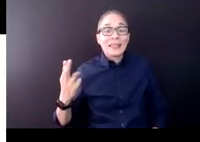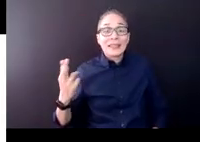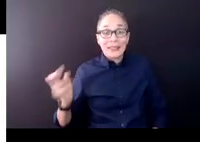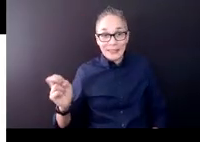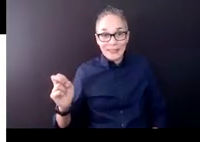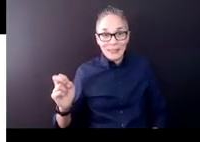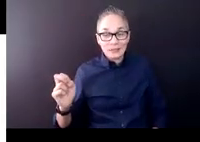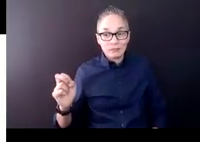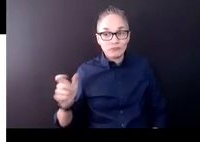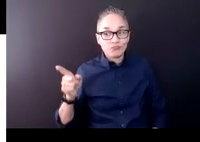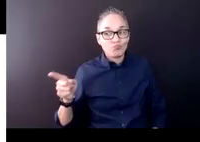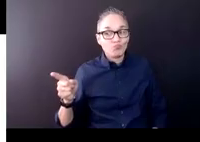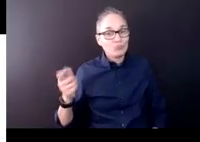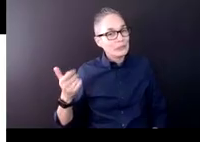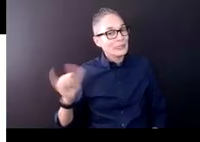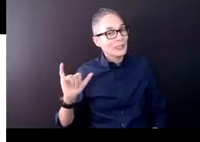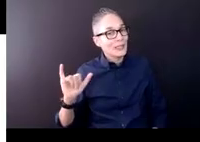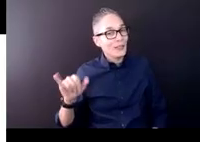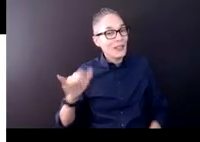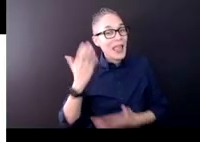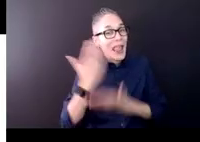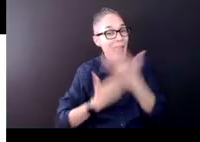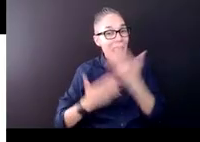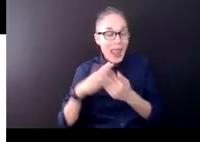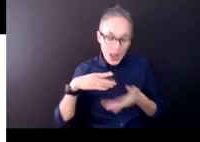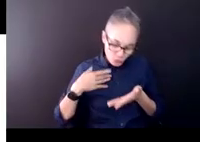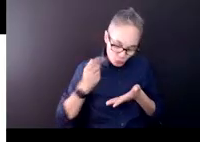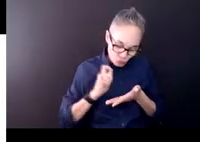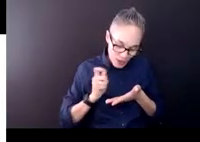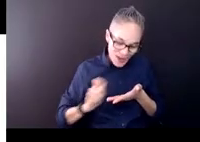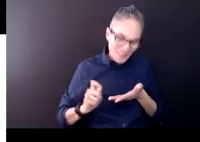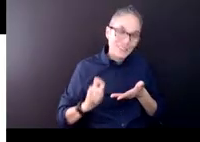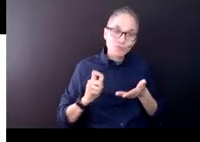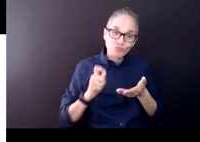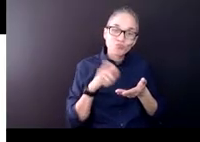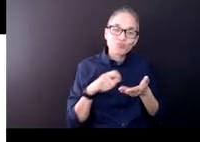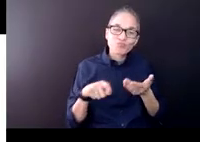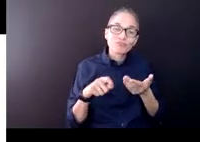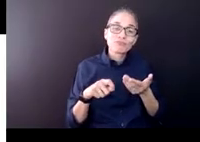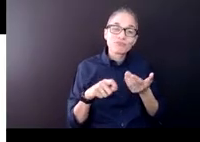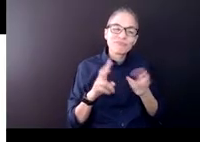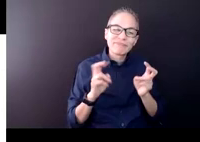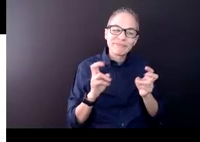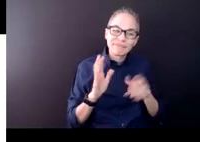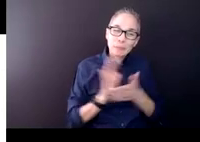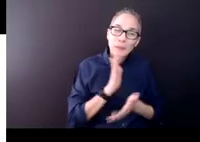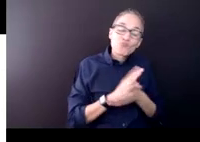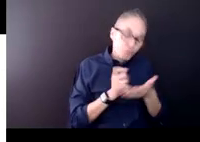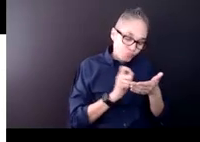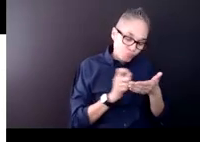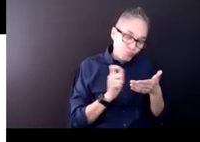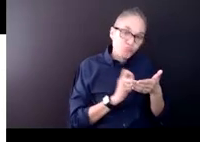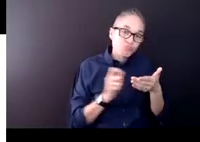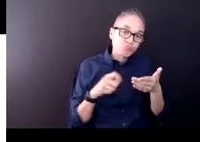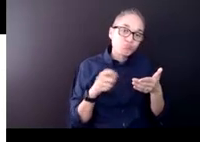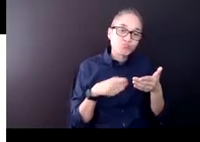he still handwrites on this little floppy notebook that he has. He still